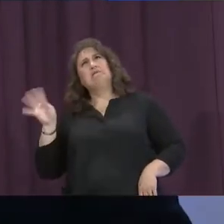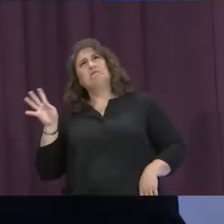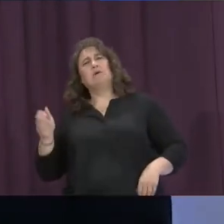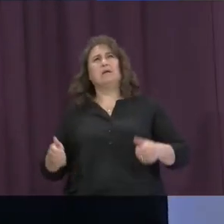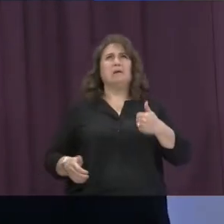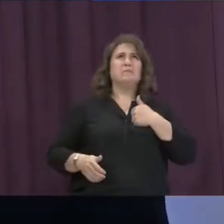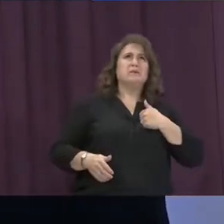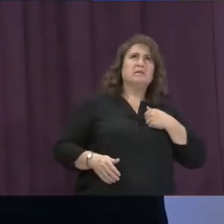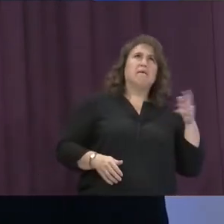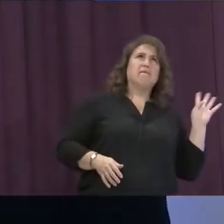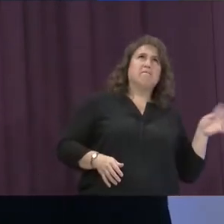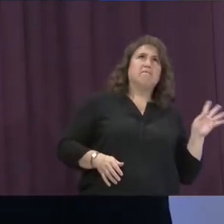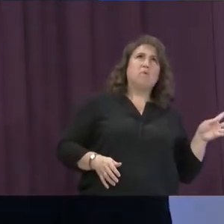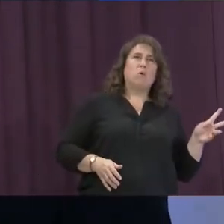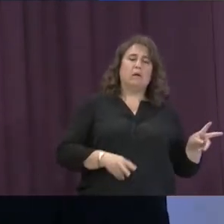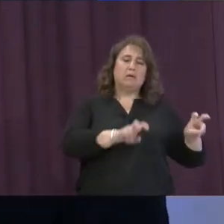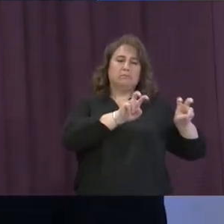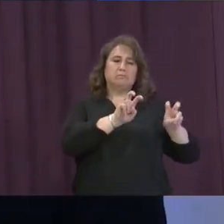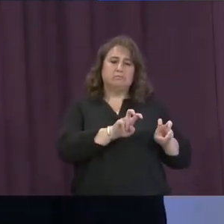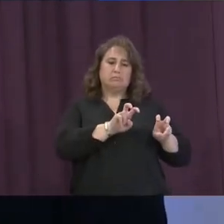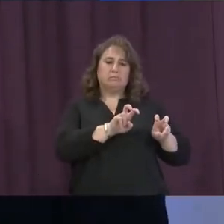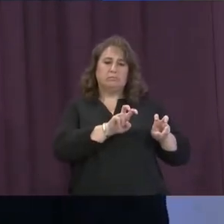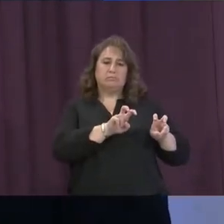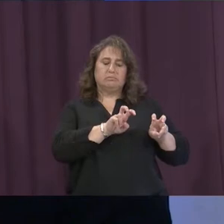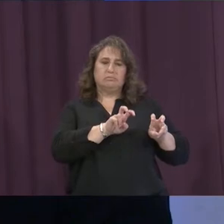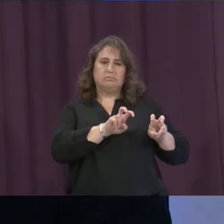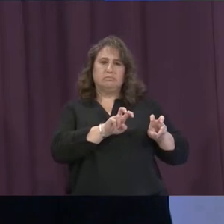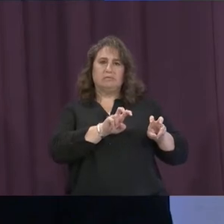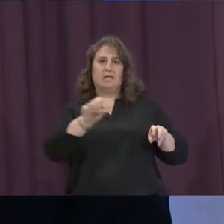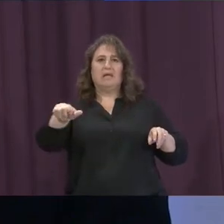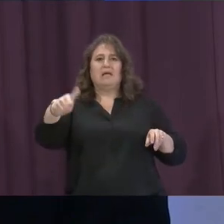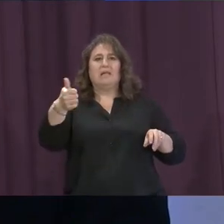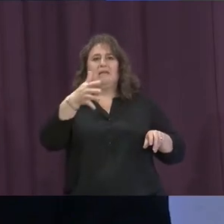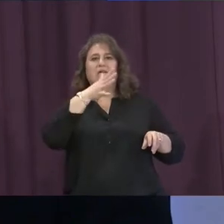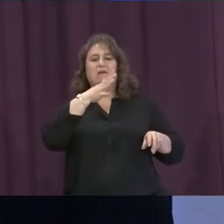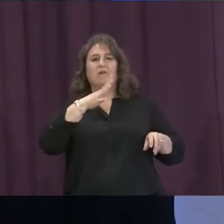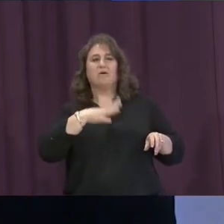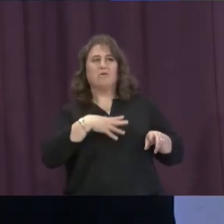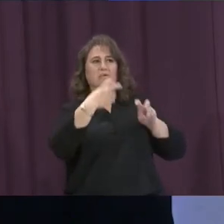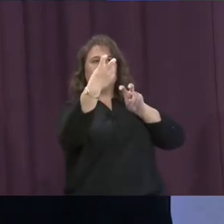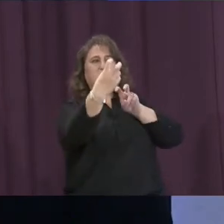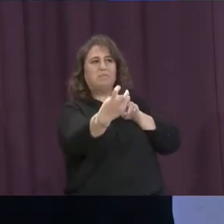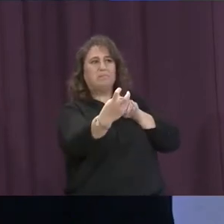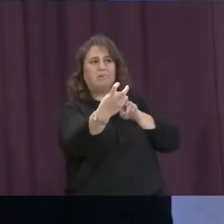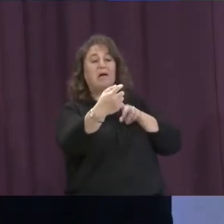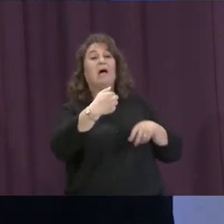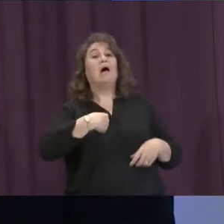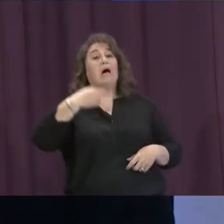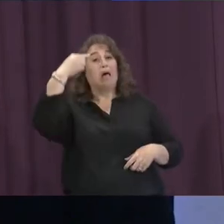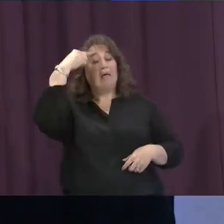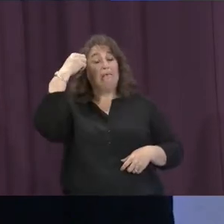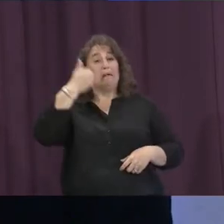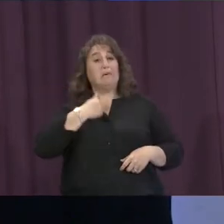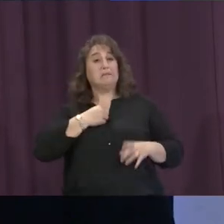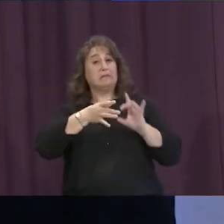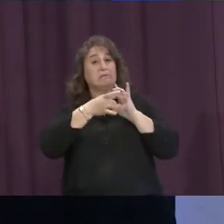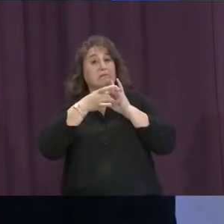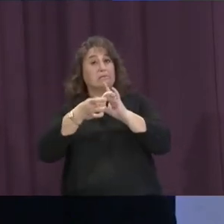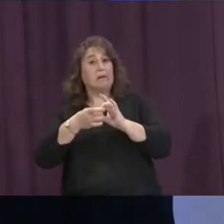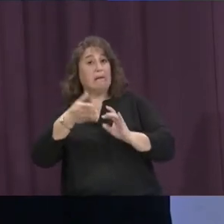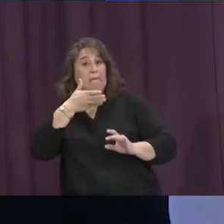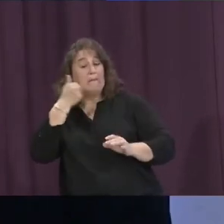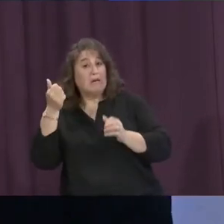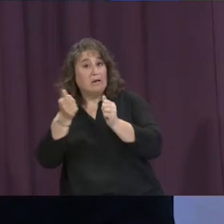my forties when this occurred. And, um, she looked at me and said, I think I can relate to the kids better because